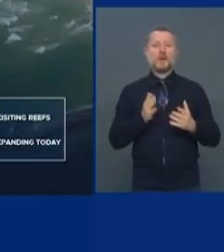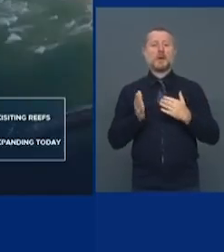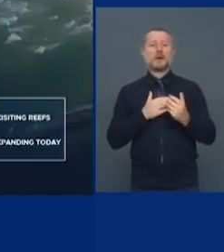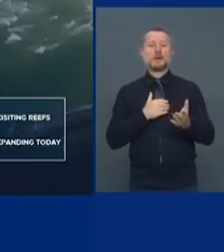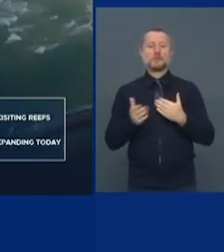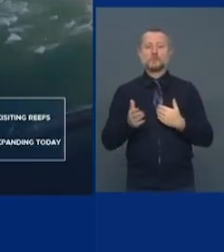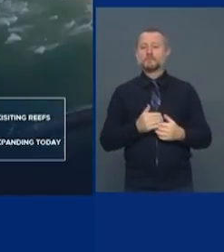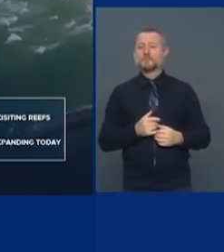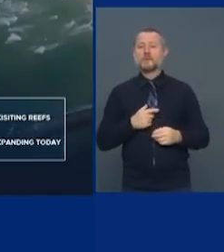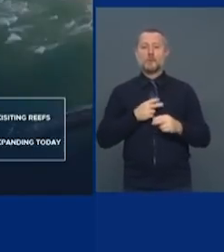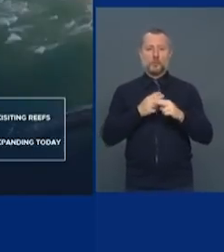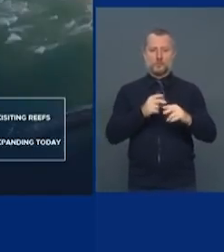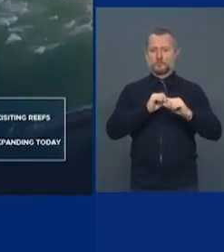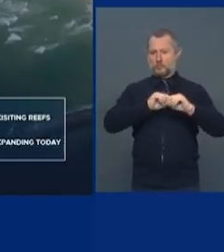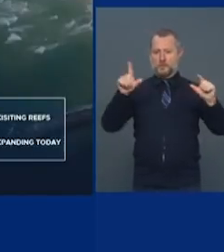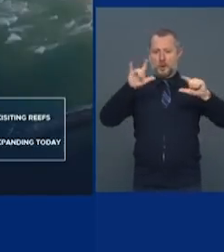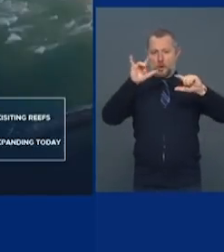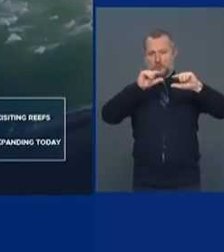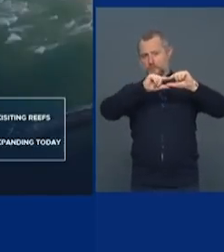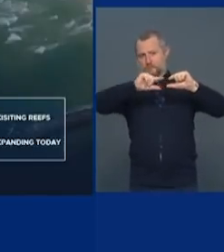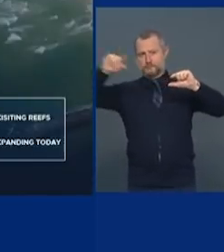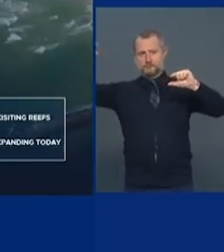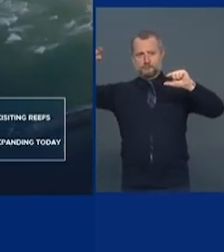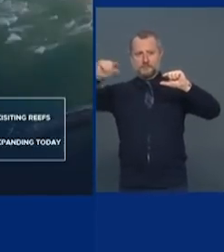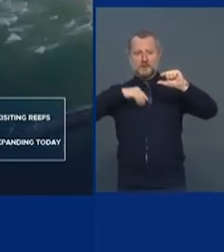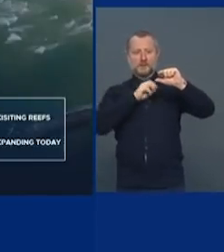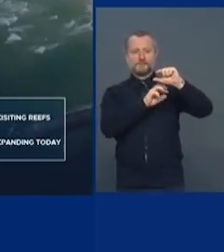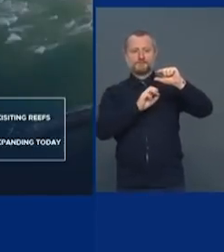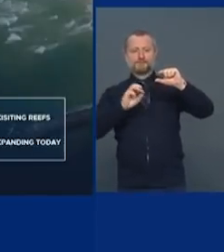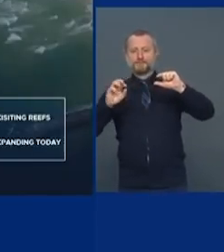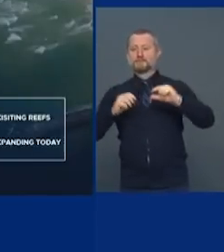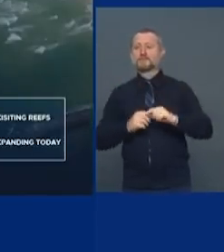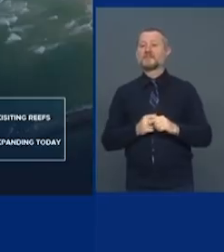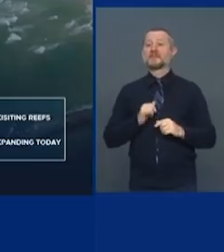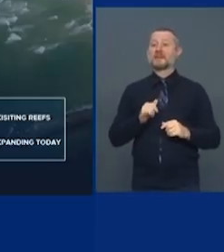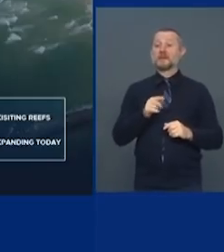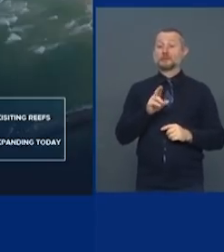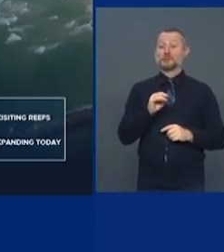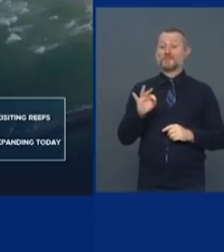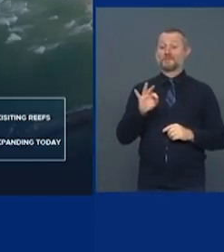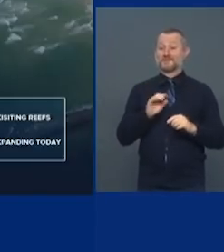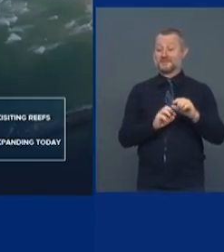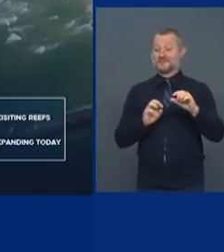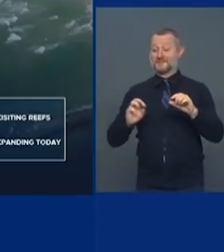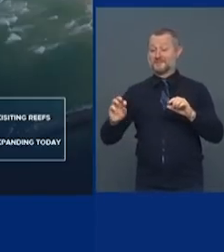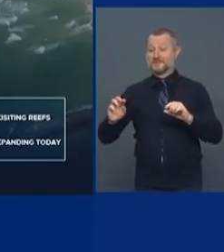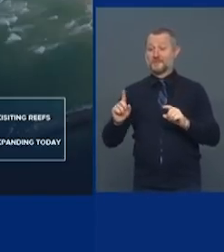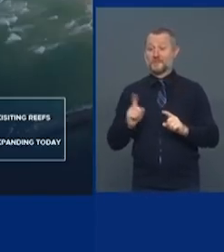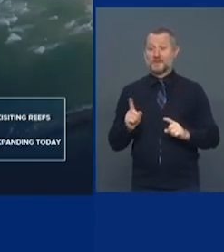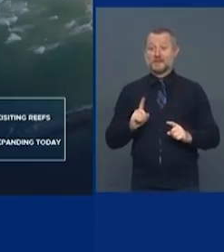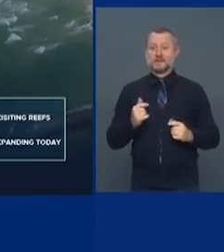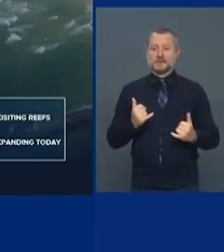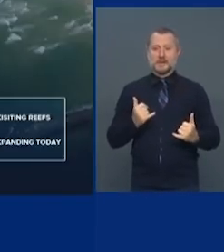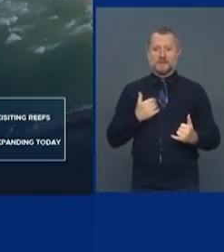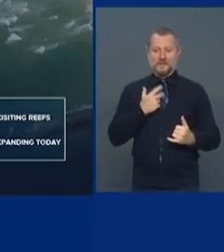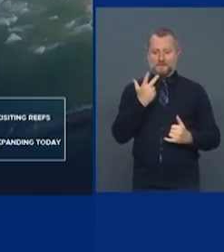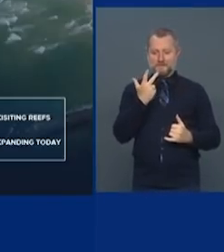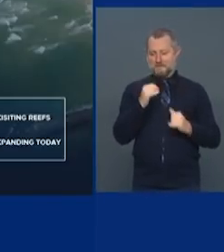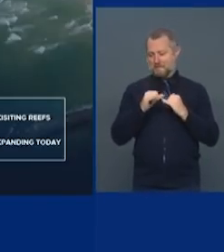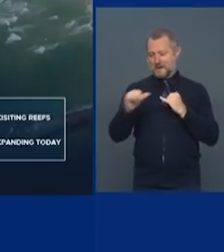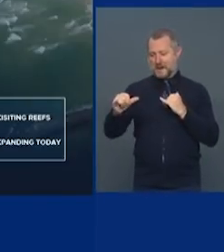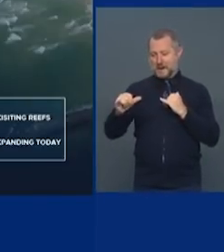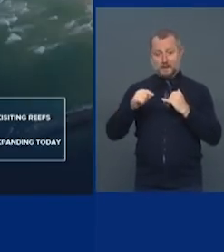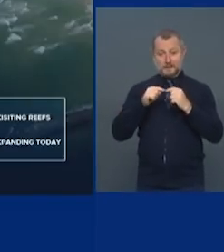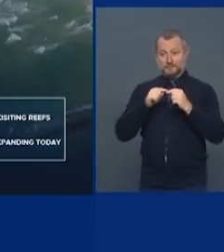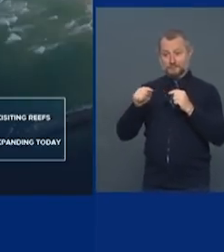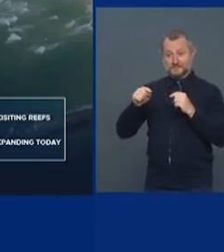So this particular reef, we've gone obviously from sea level, at ground level, and we'll be going out 3 miles to a depth